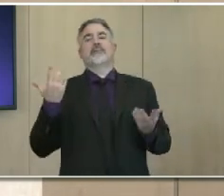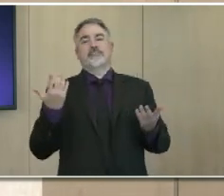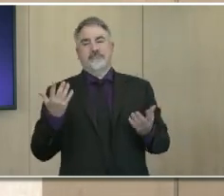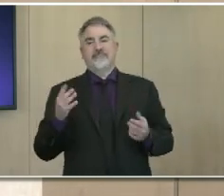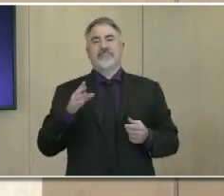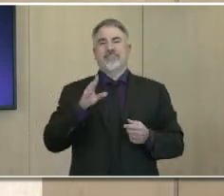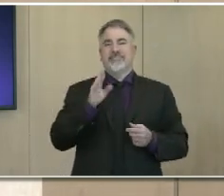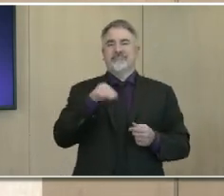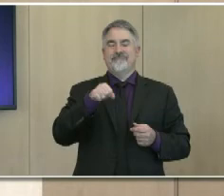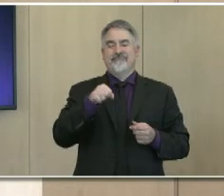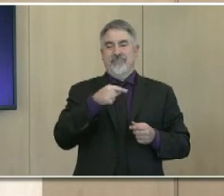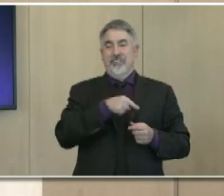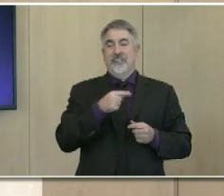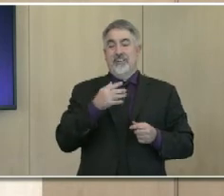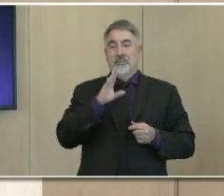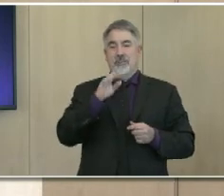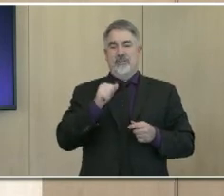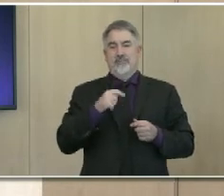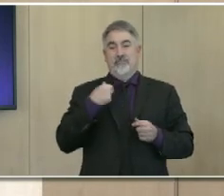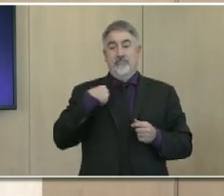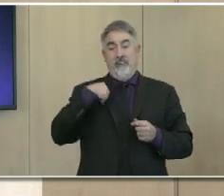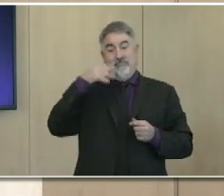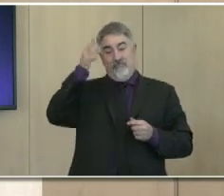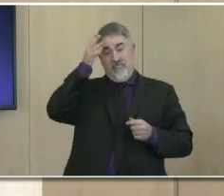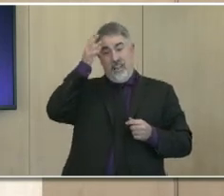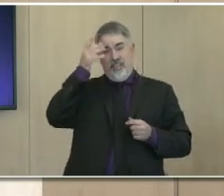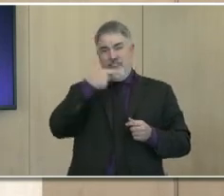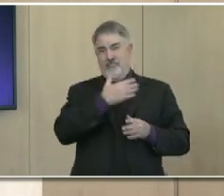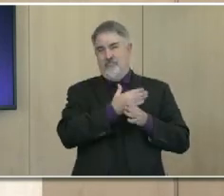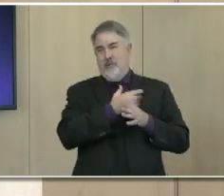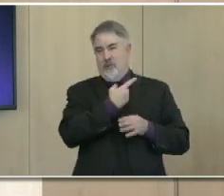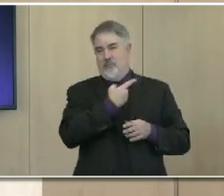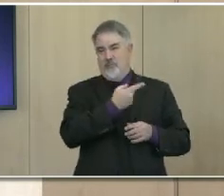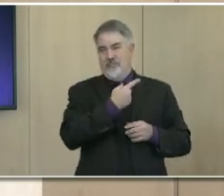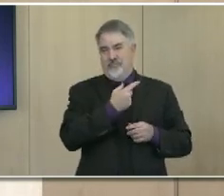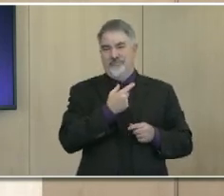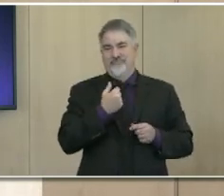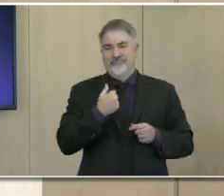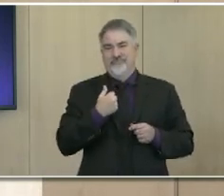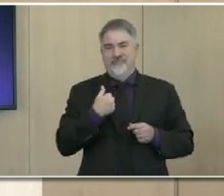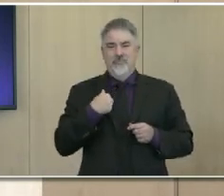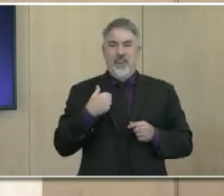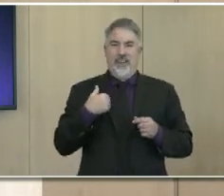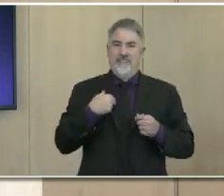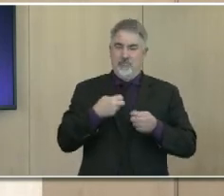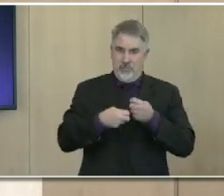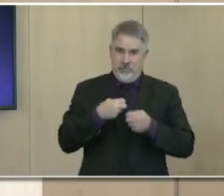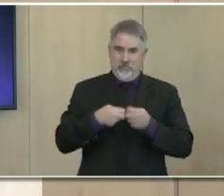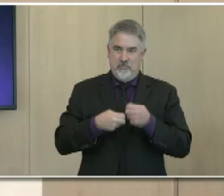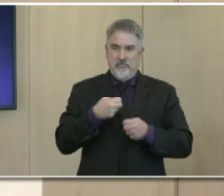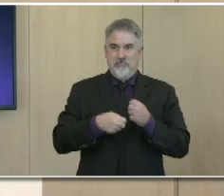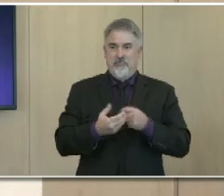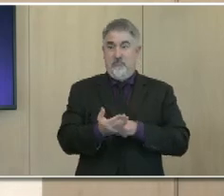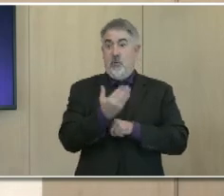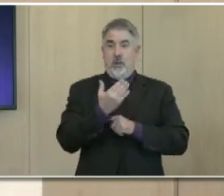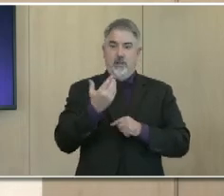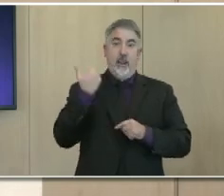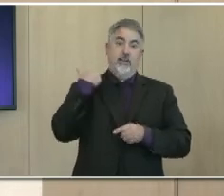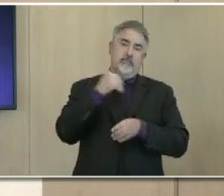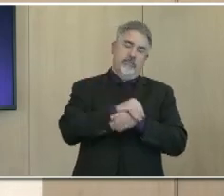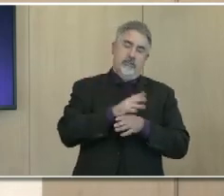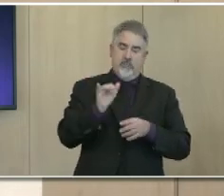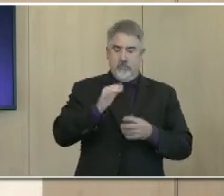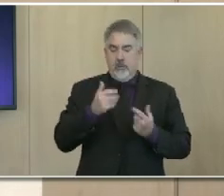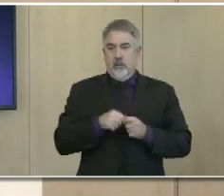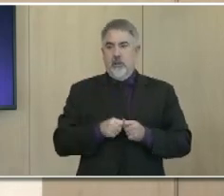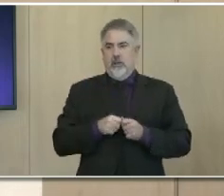personally, my dad is my partner personally, we had some issues this morning and late last night trying to log on and